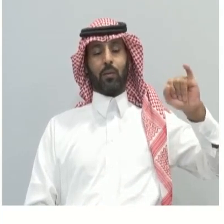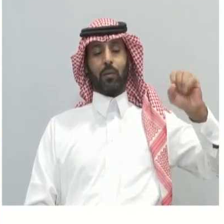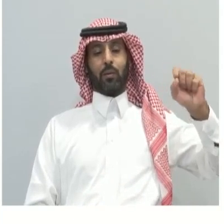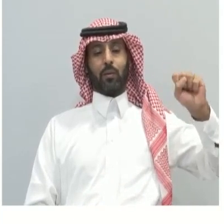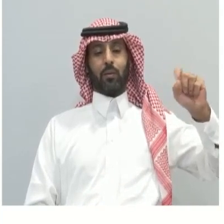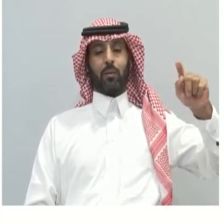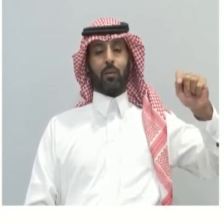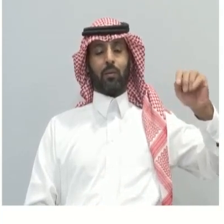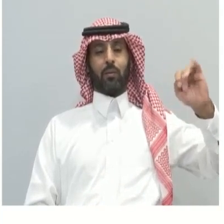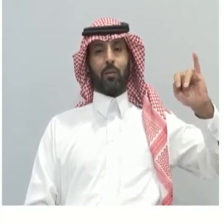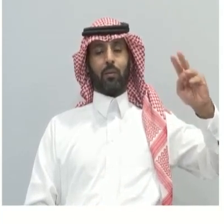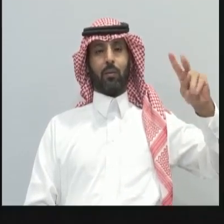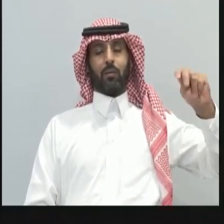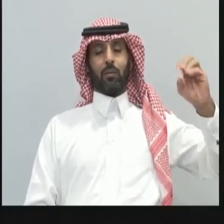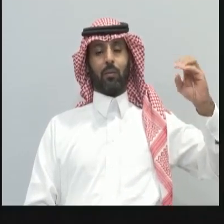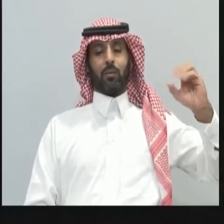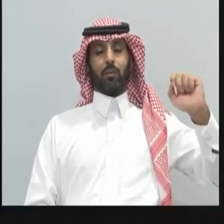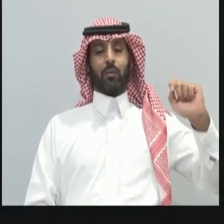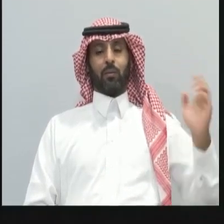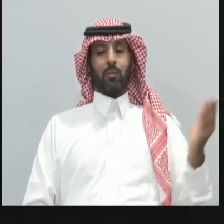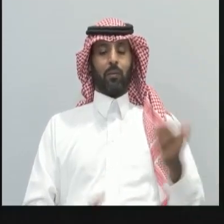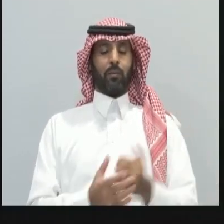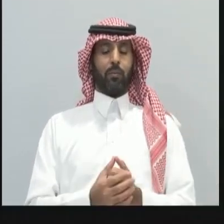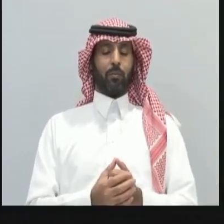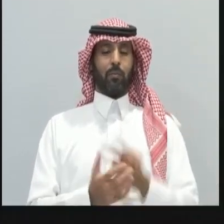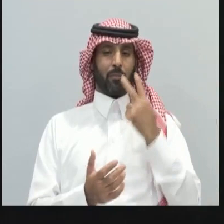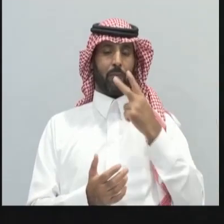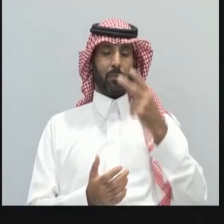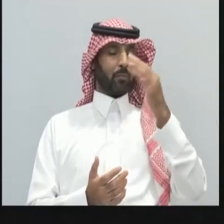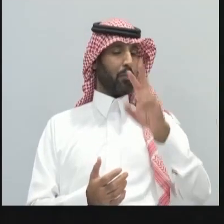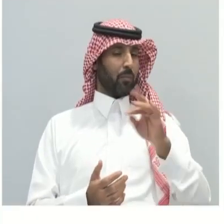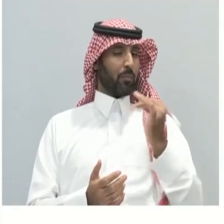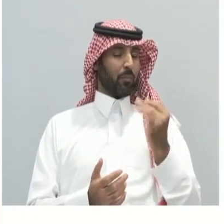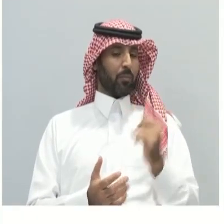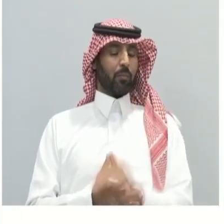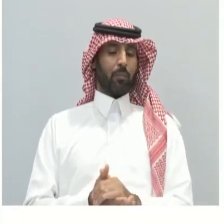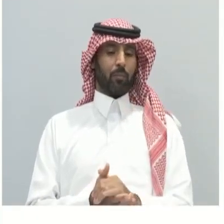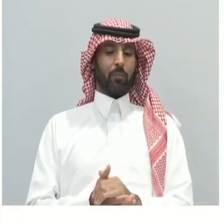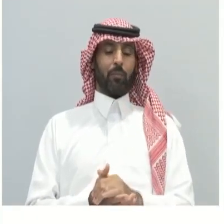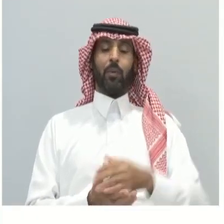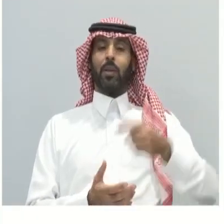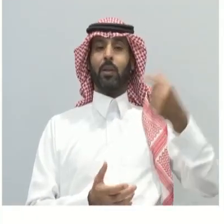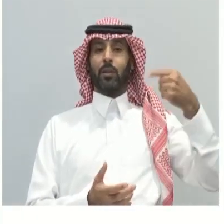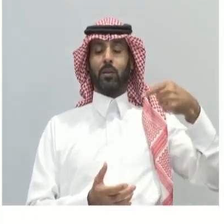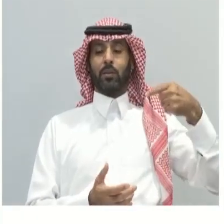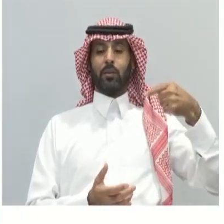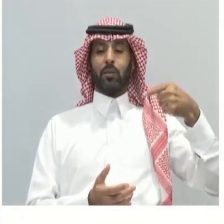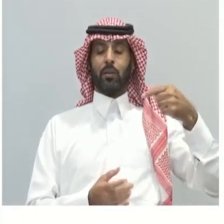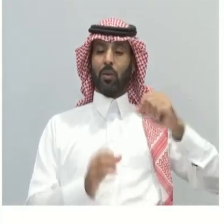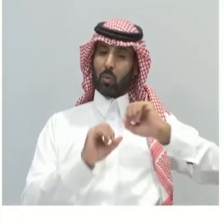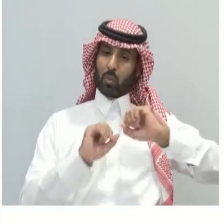two, distinct. Let's check the answer together. The letter G,